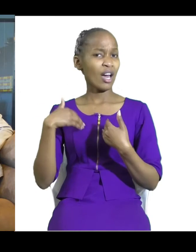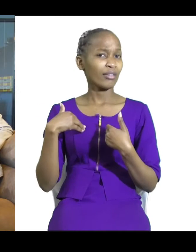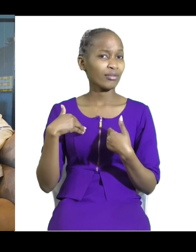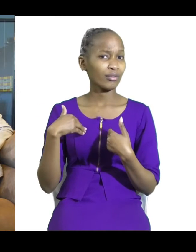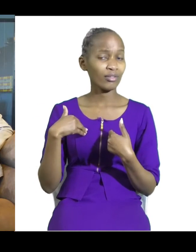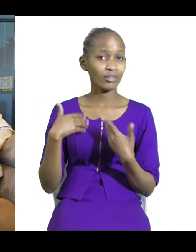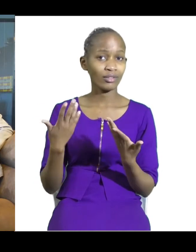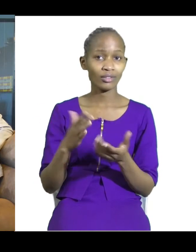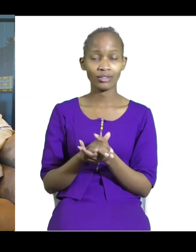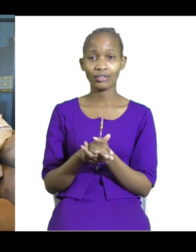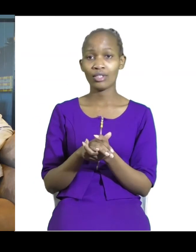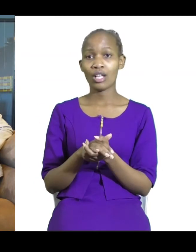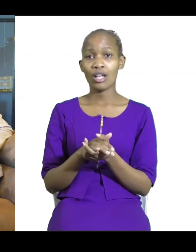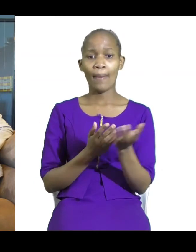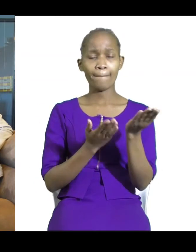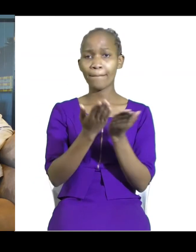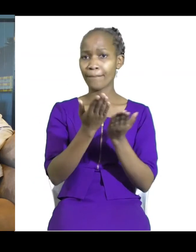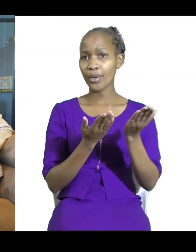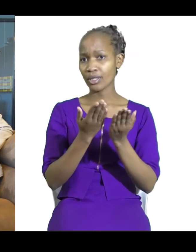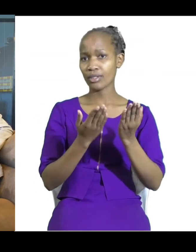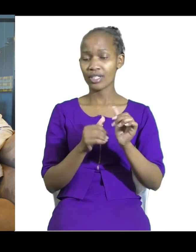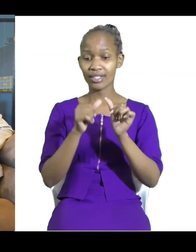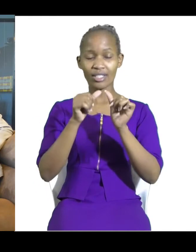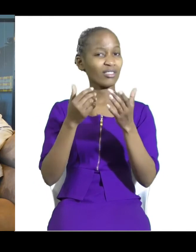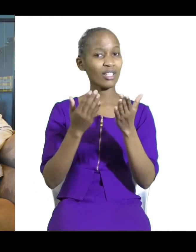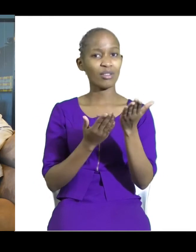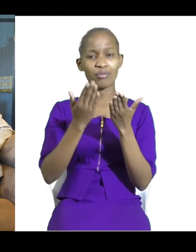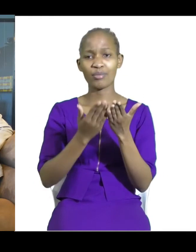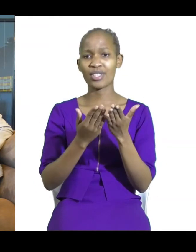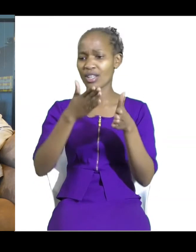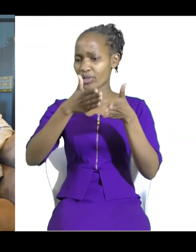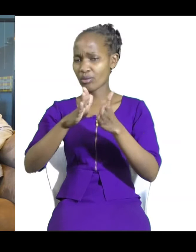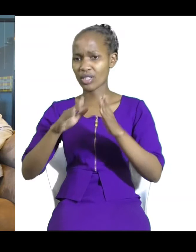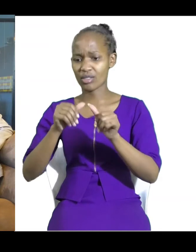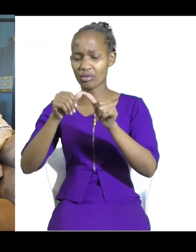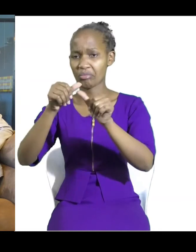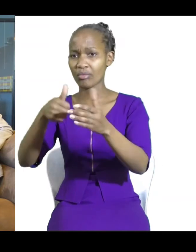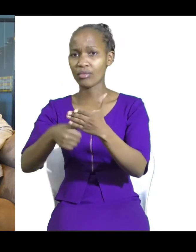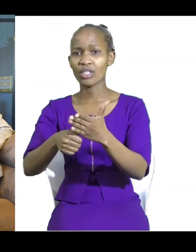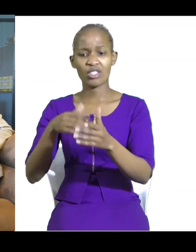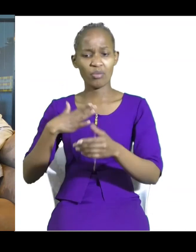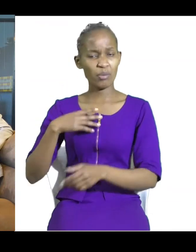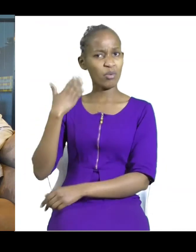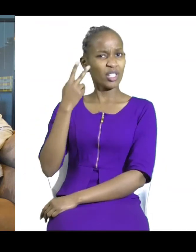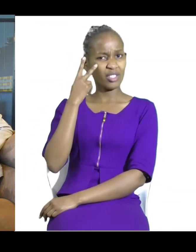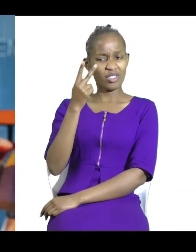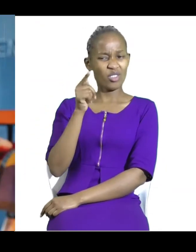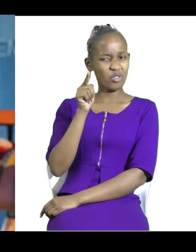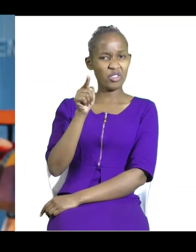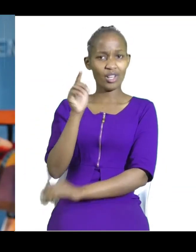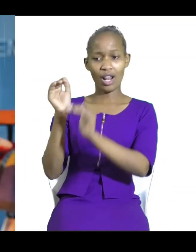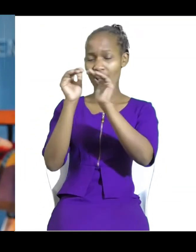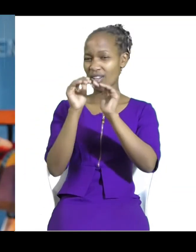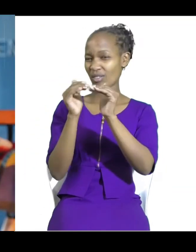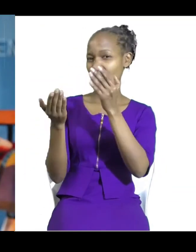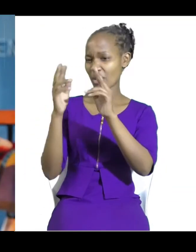issue of the business model is the existence of a problem. That means that people will always look at you with some